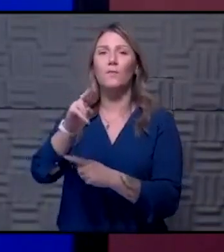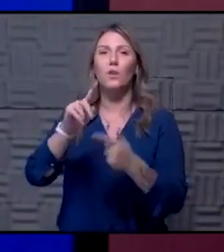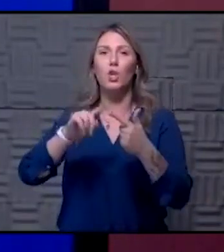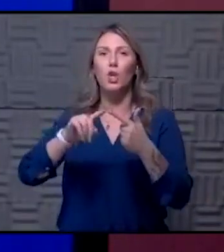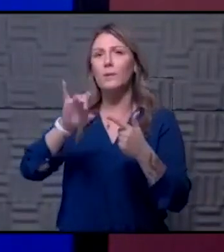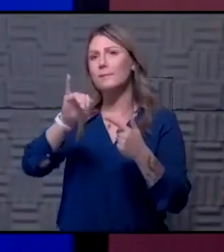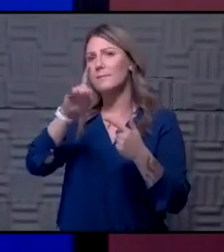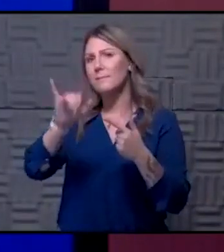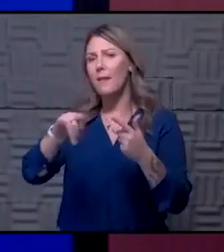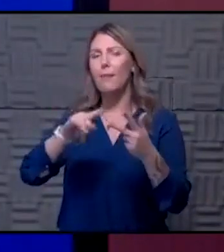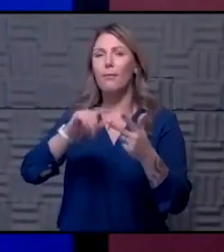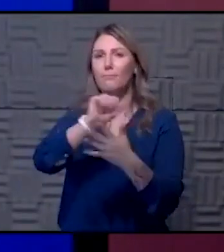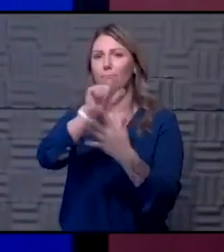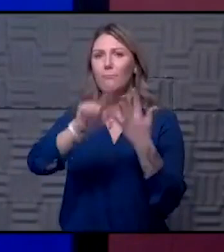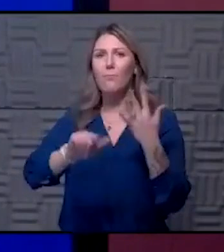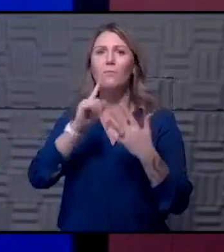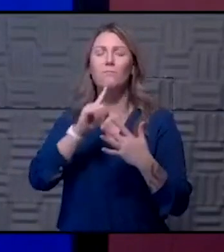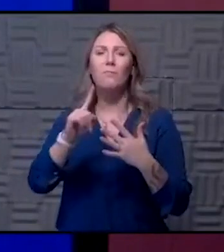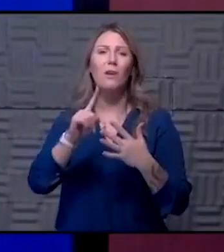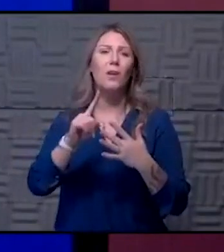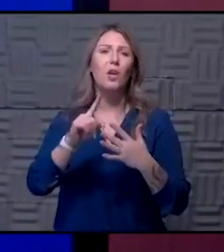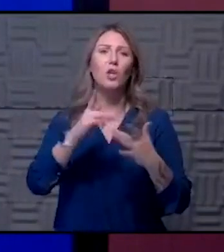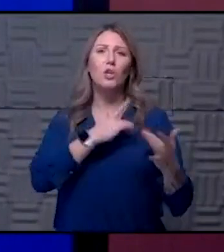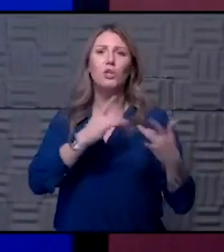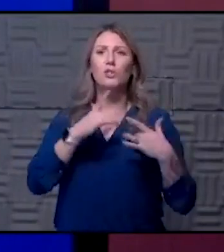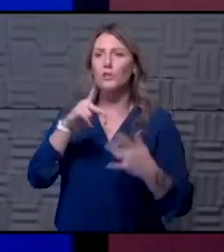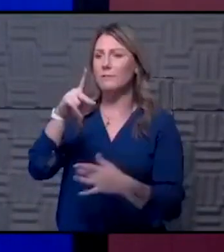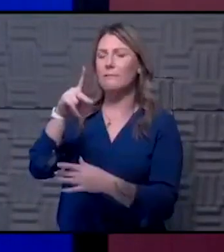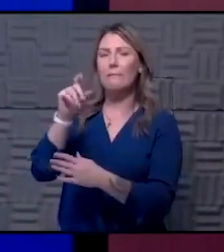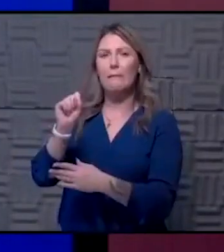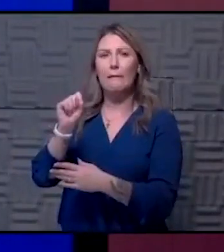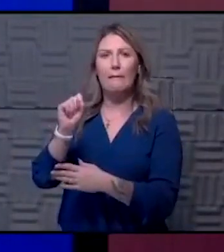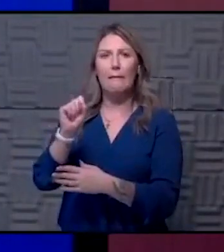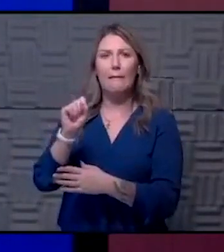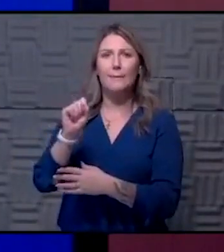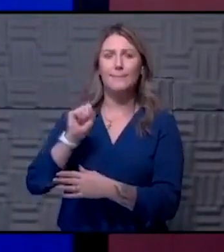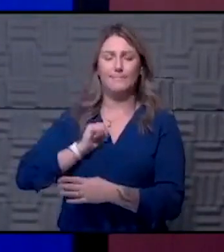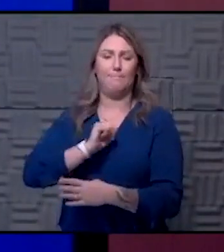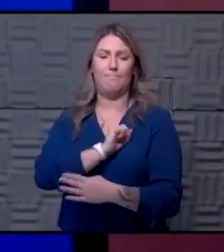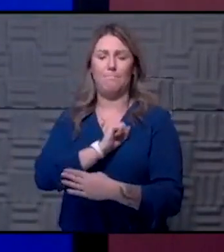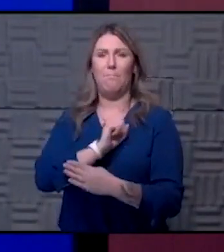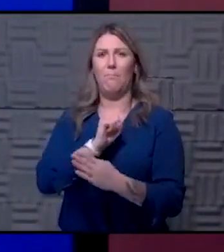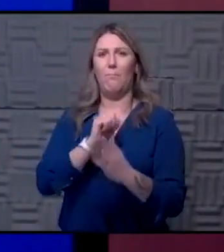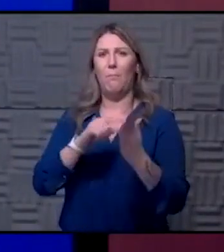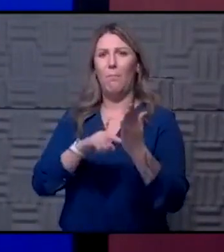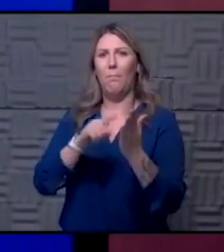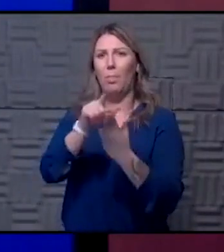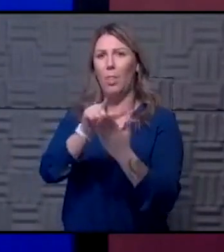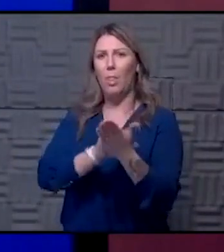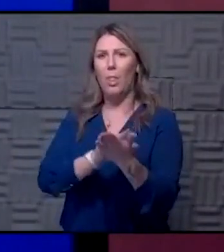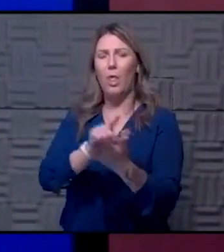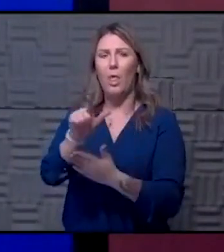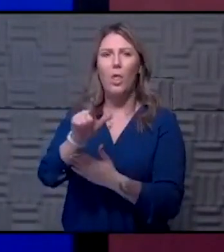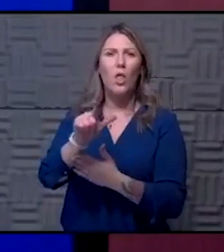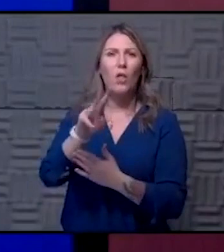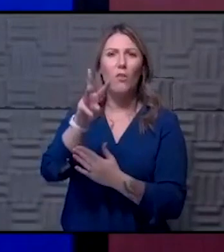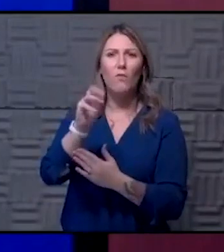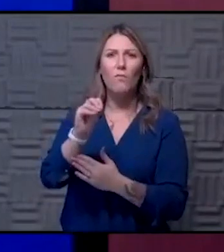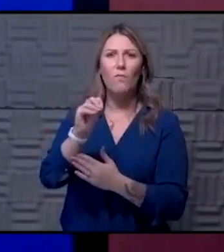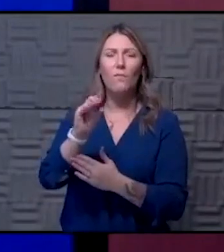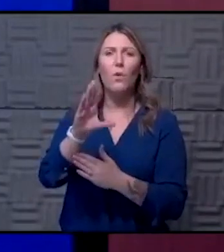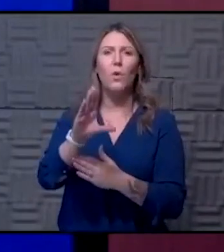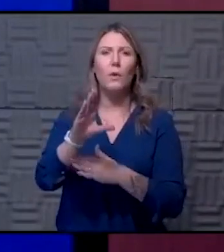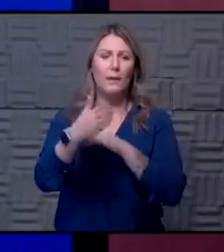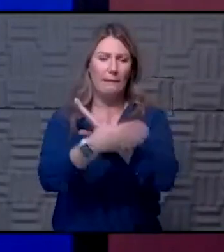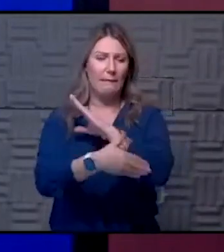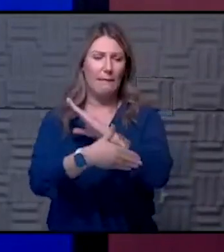are concerned about Kansas Senate Bill 40. Apparently, it would likely force counties to